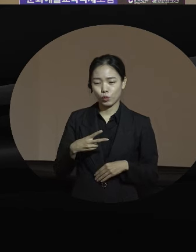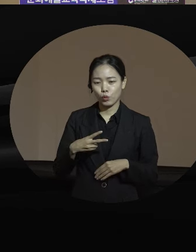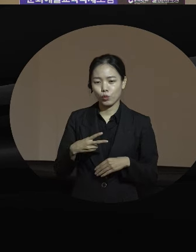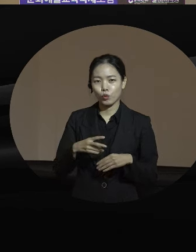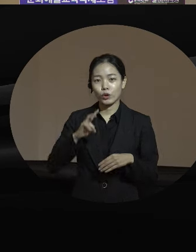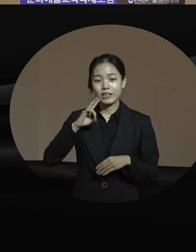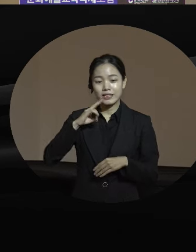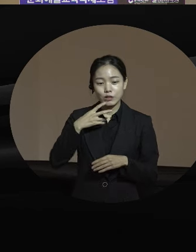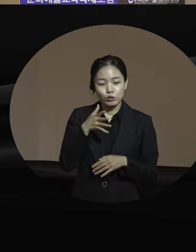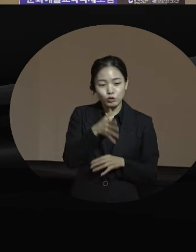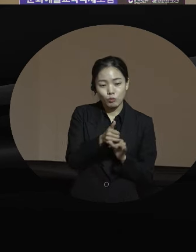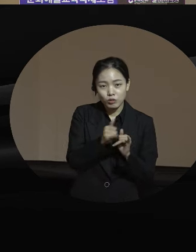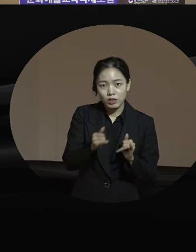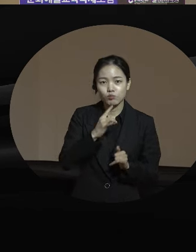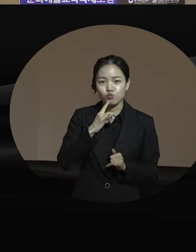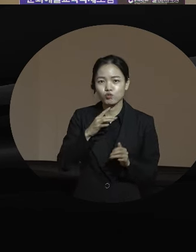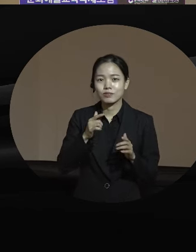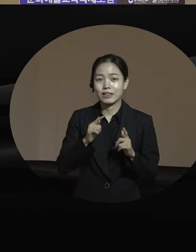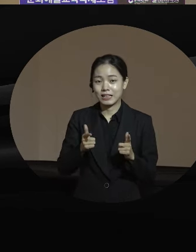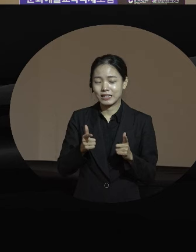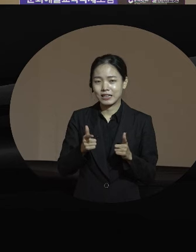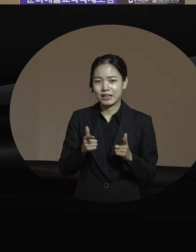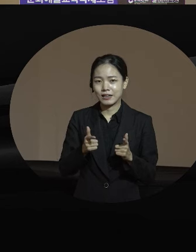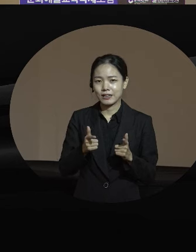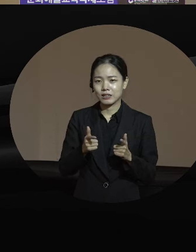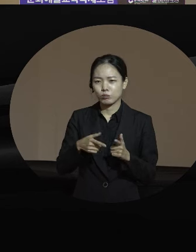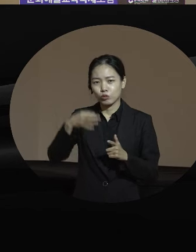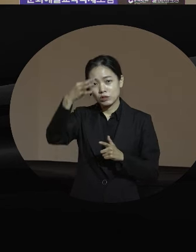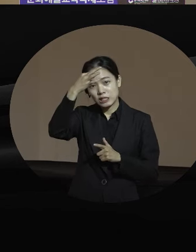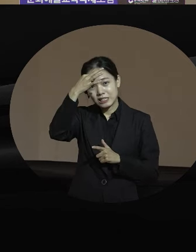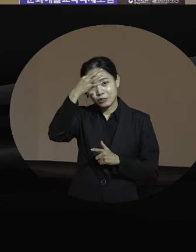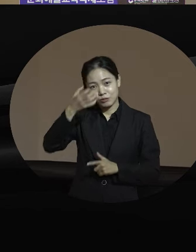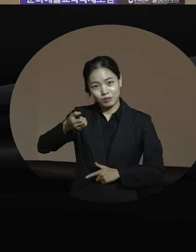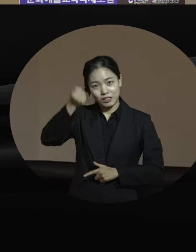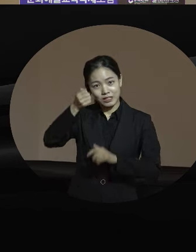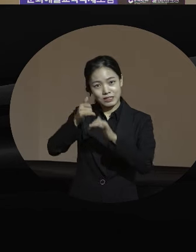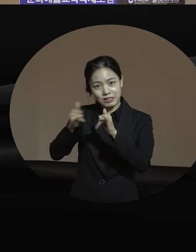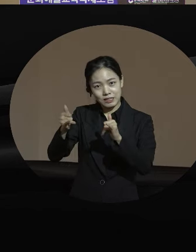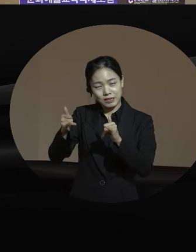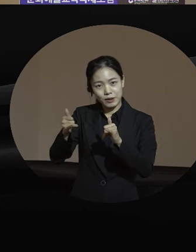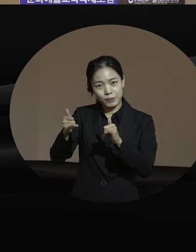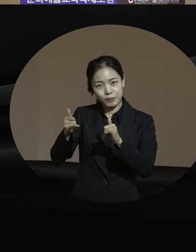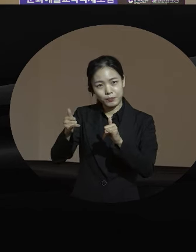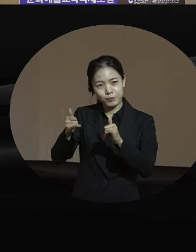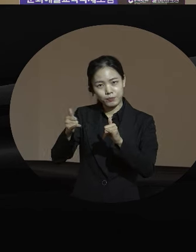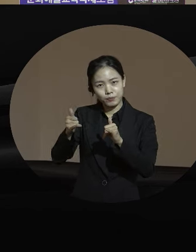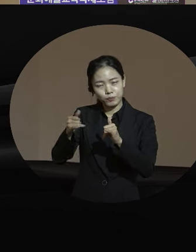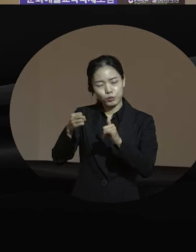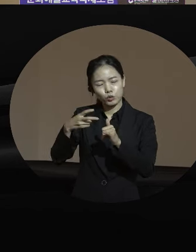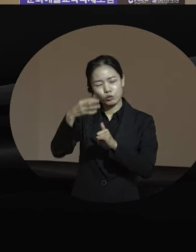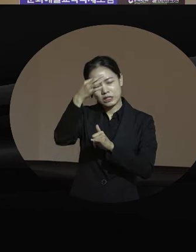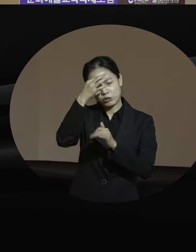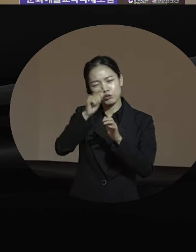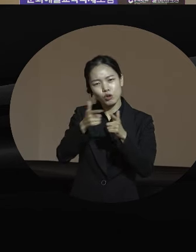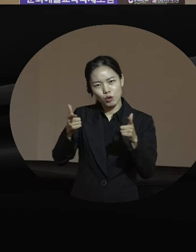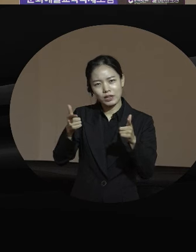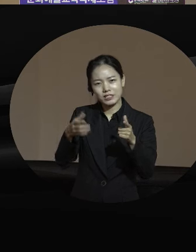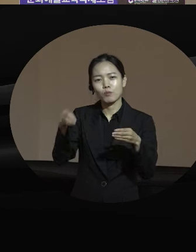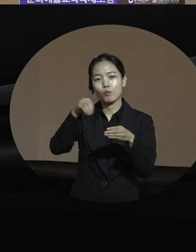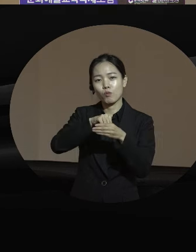needed for and in modern society. Since last year, we also have new